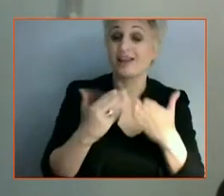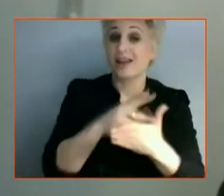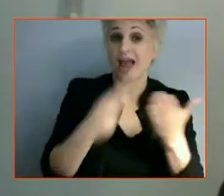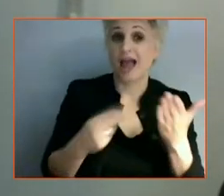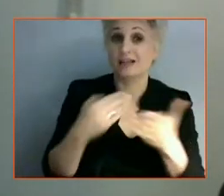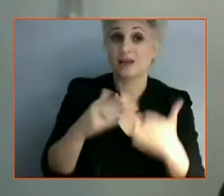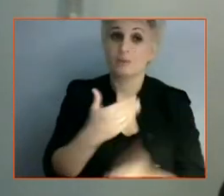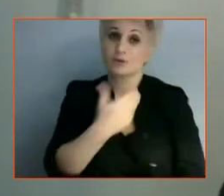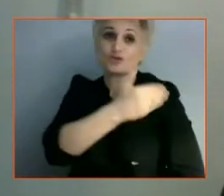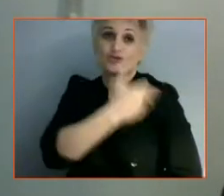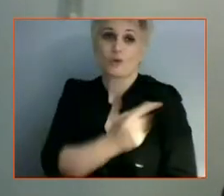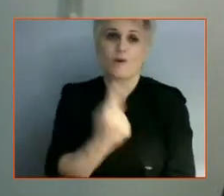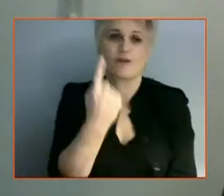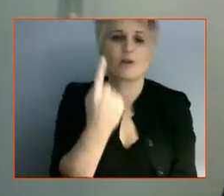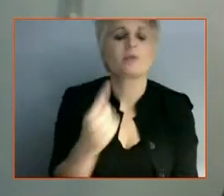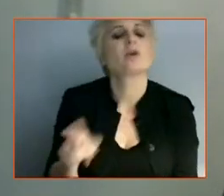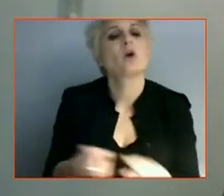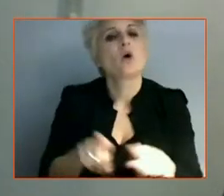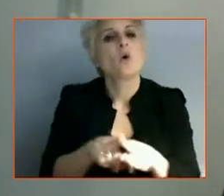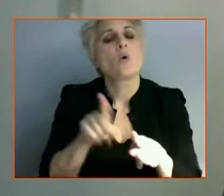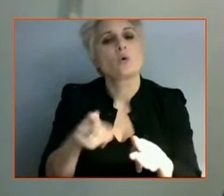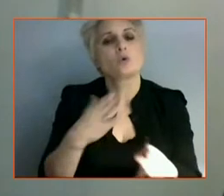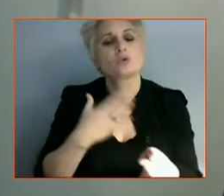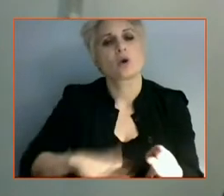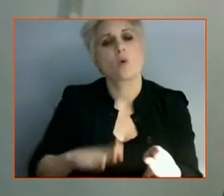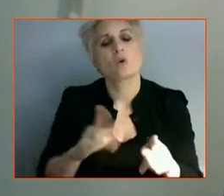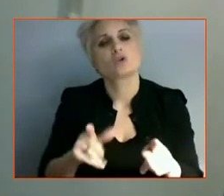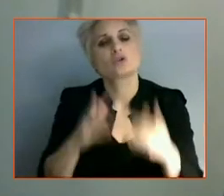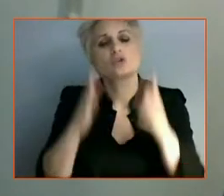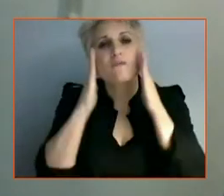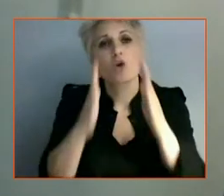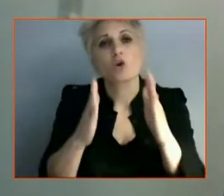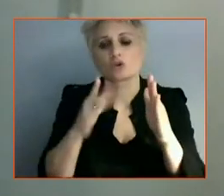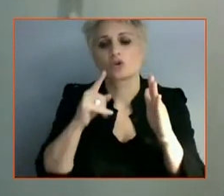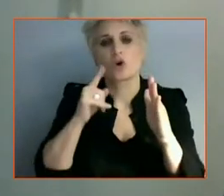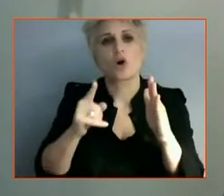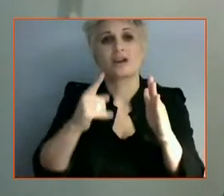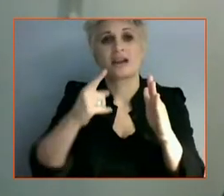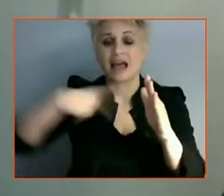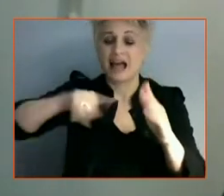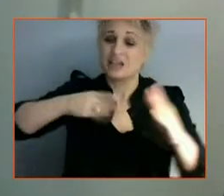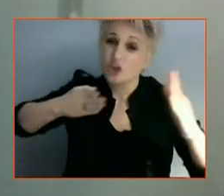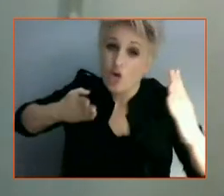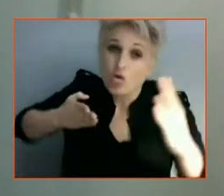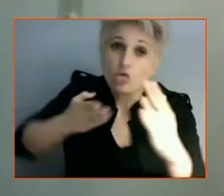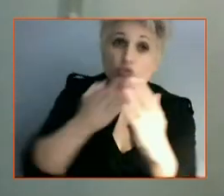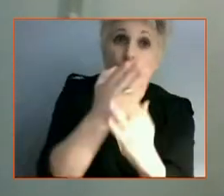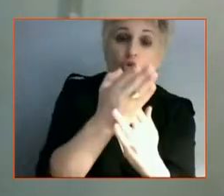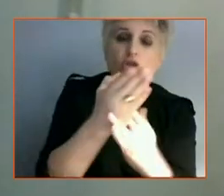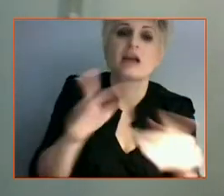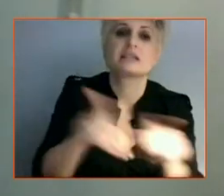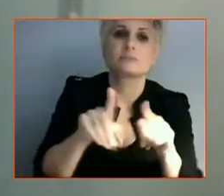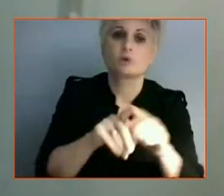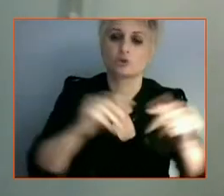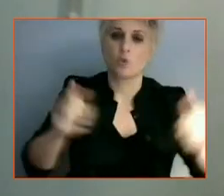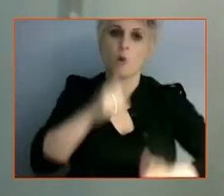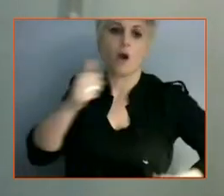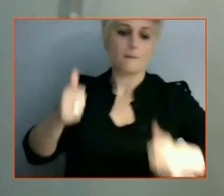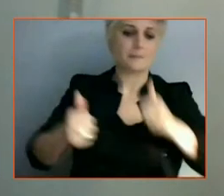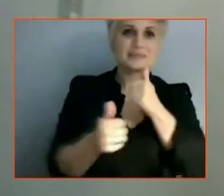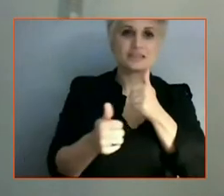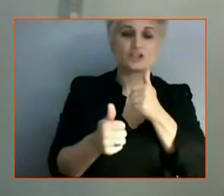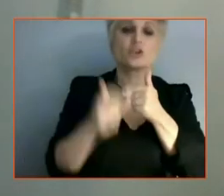is unashamedly focused on not only getting us through this, but making sure we are well positioned once COVID